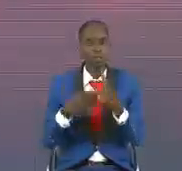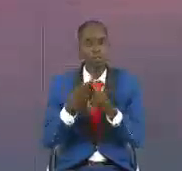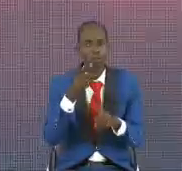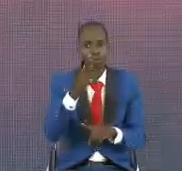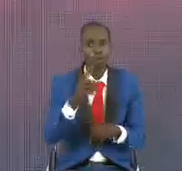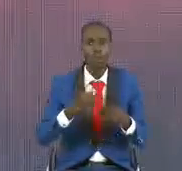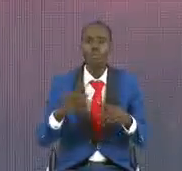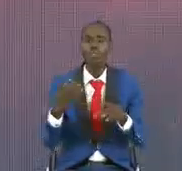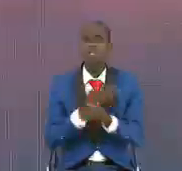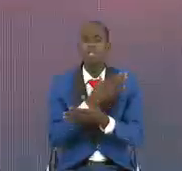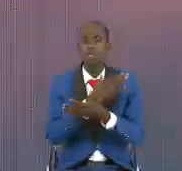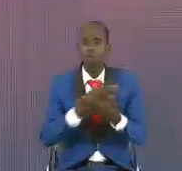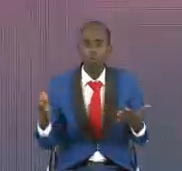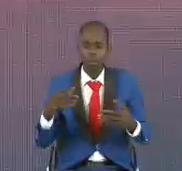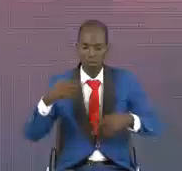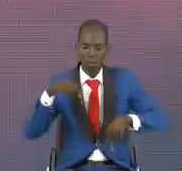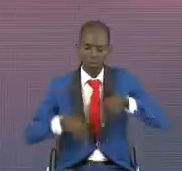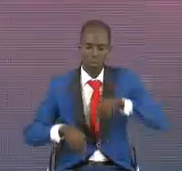away paralysis from you.